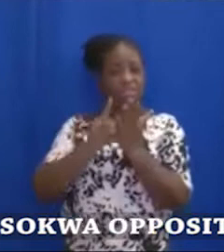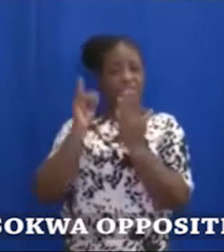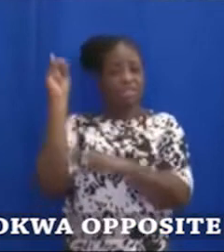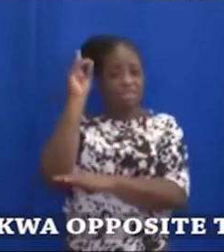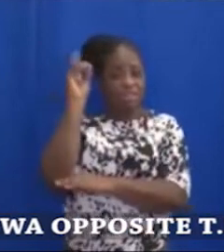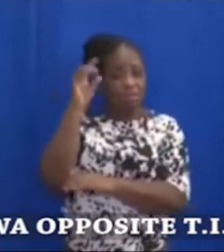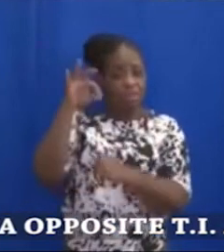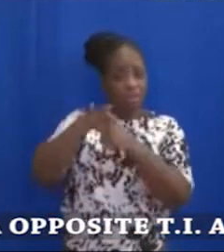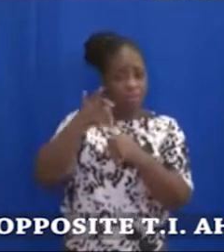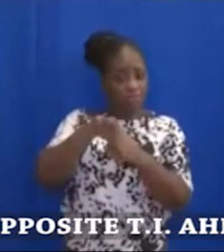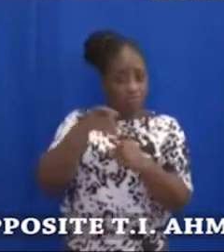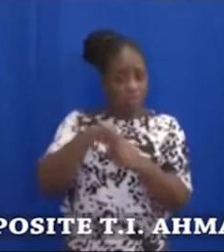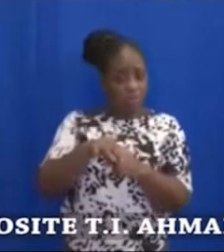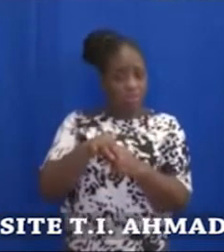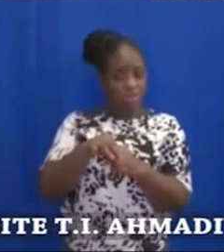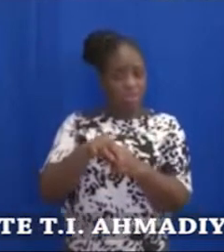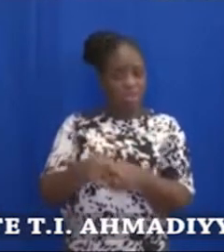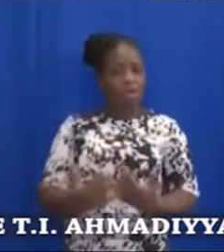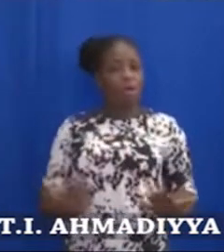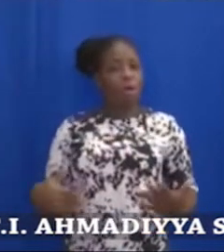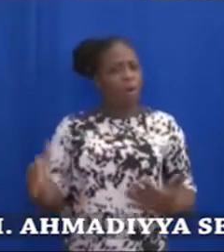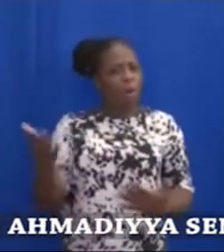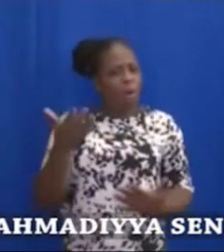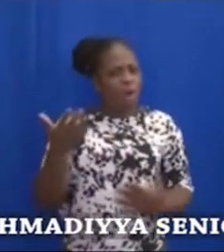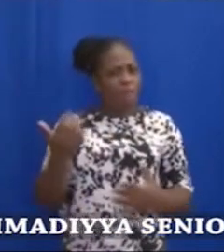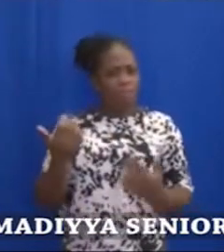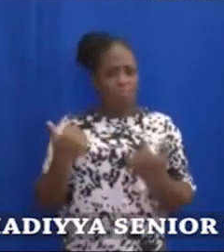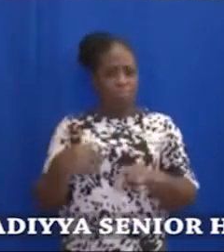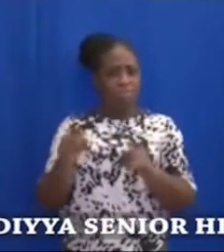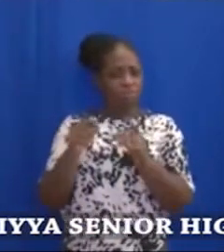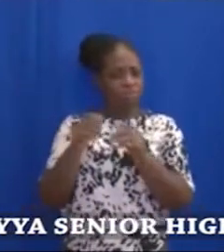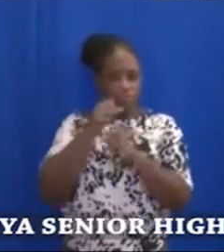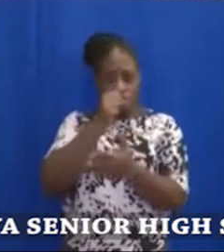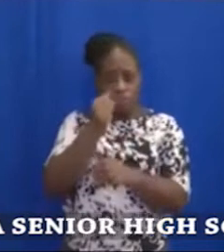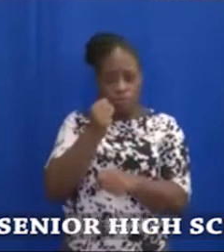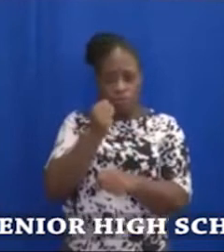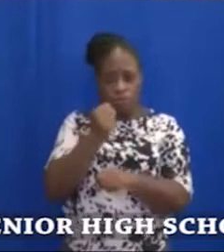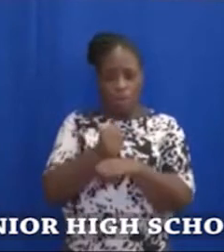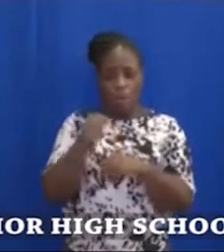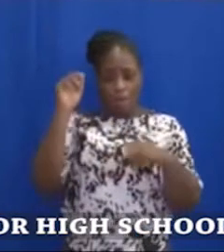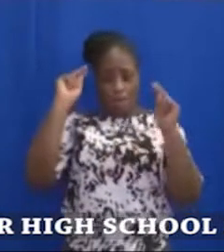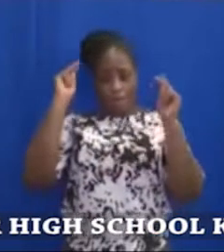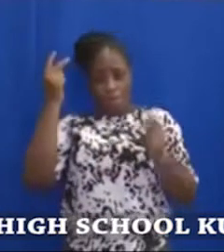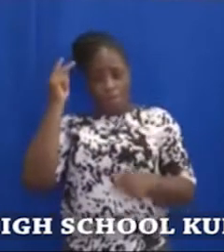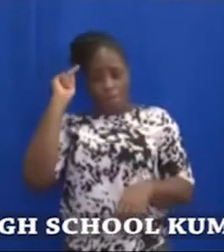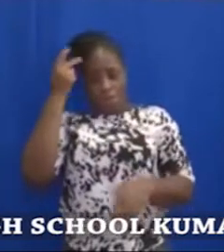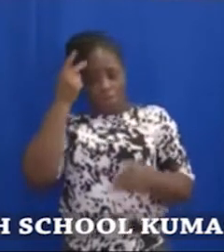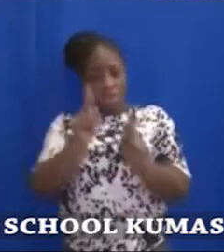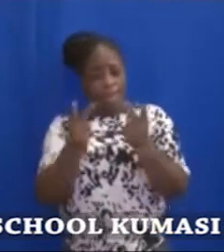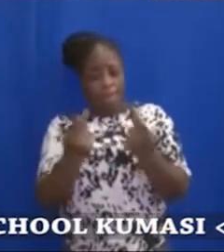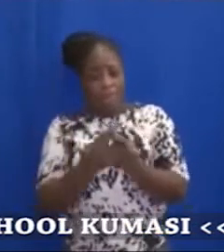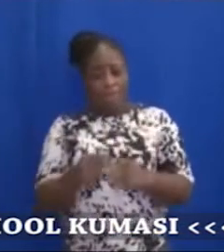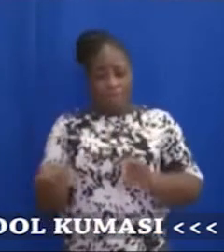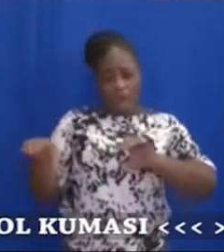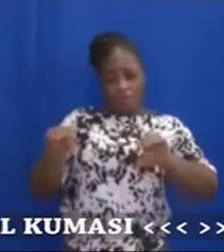would obviously be an intensification of political party activities in all parts of the country, with its